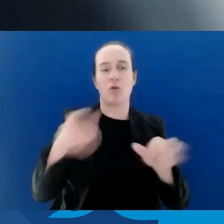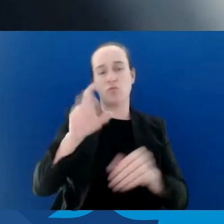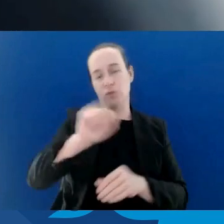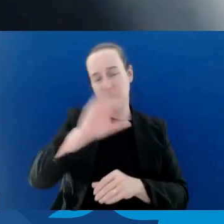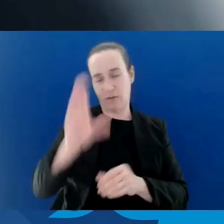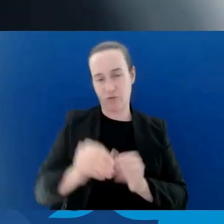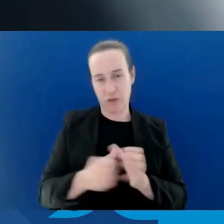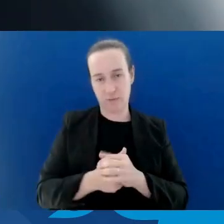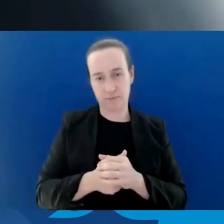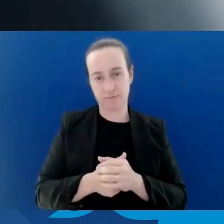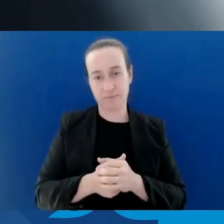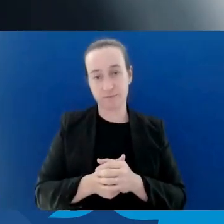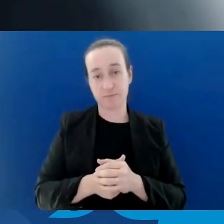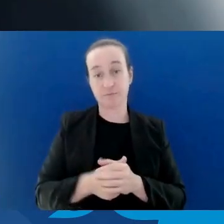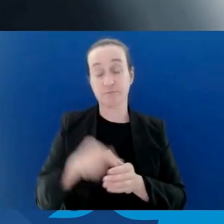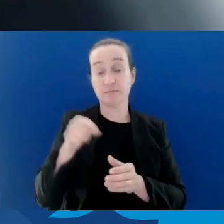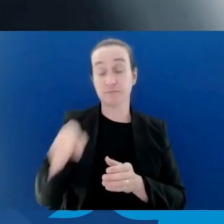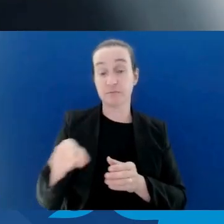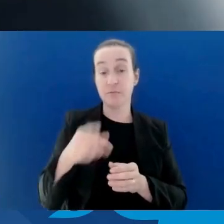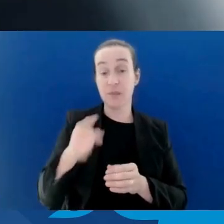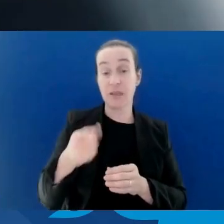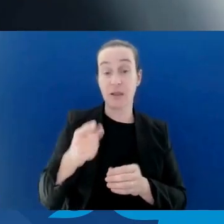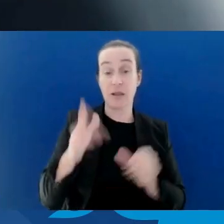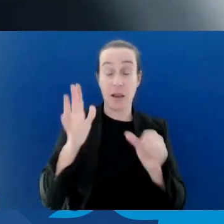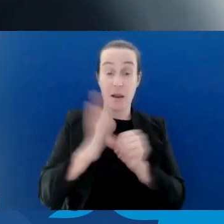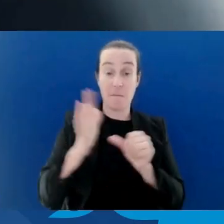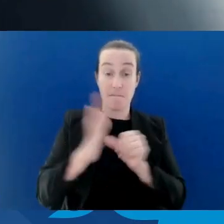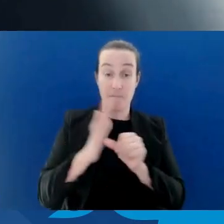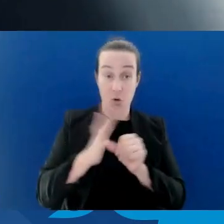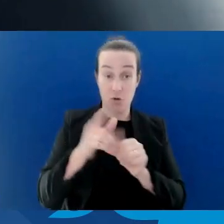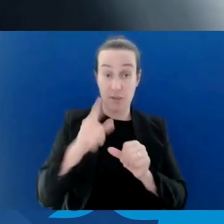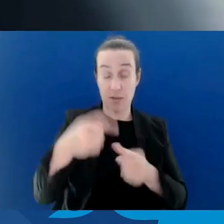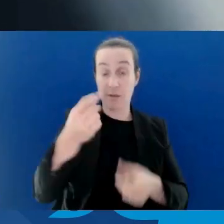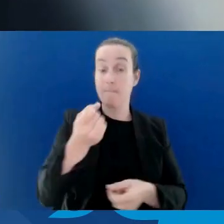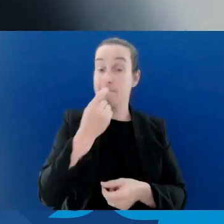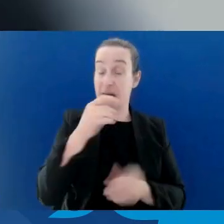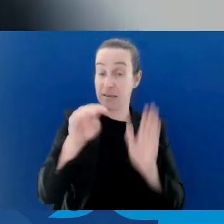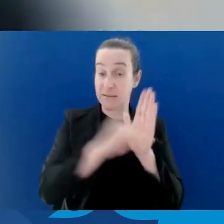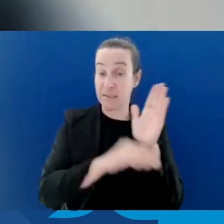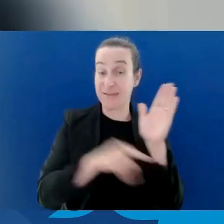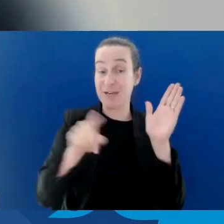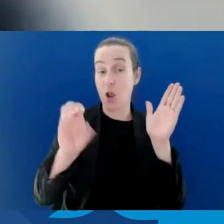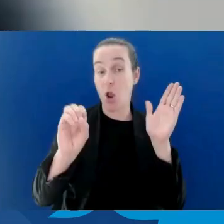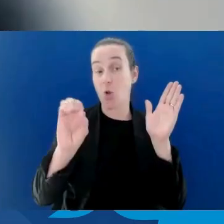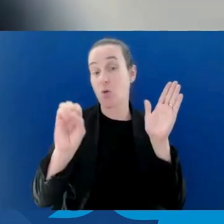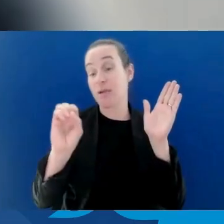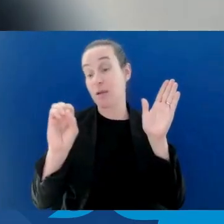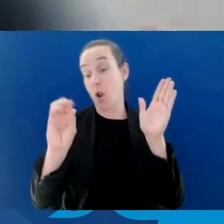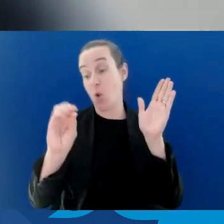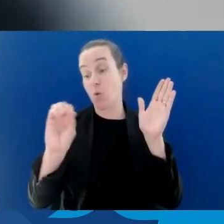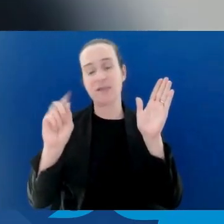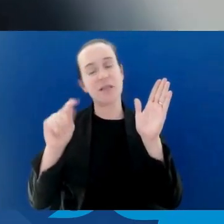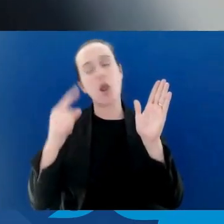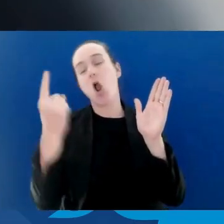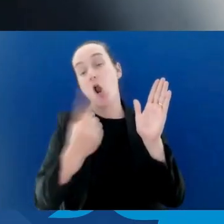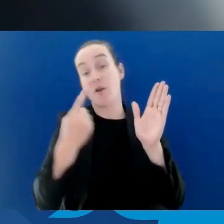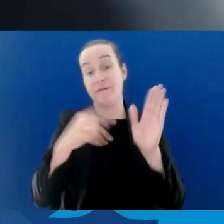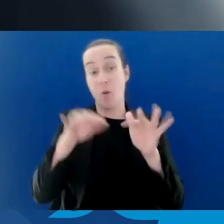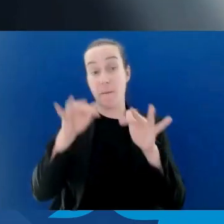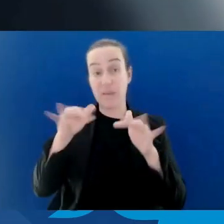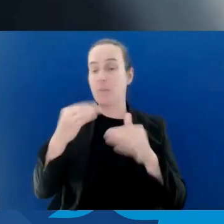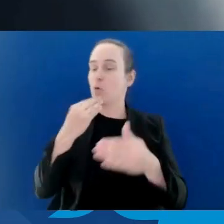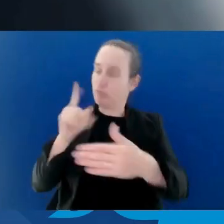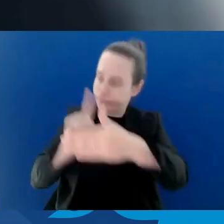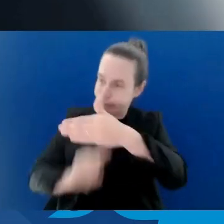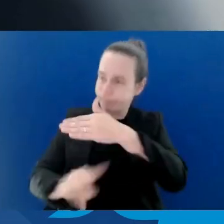on the essential medicine list, OST or OAT is only registered for inpatient use for the withdrawal